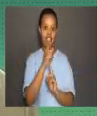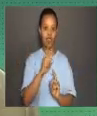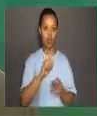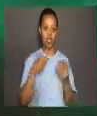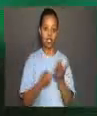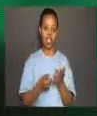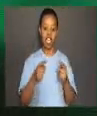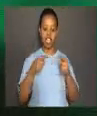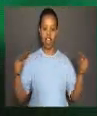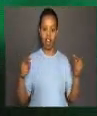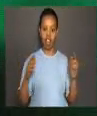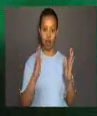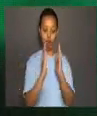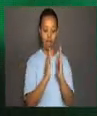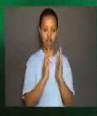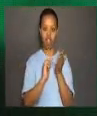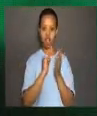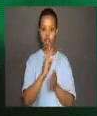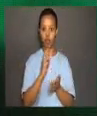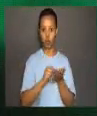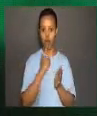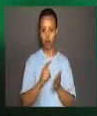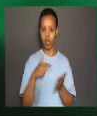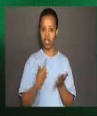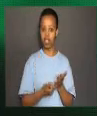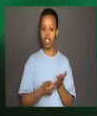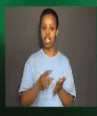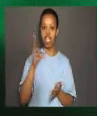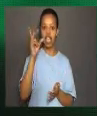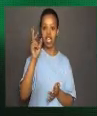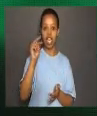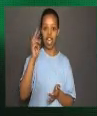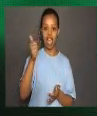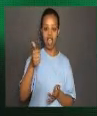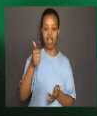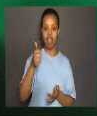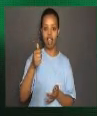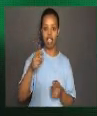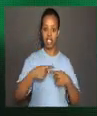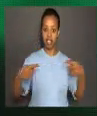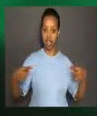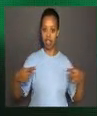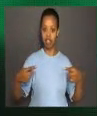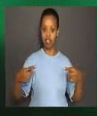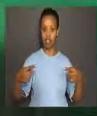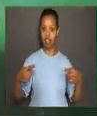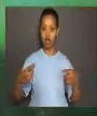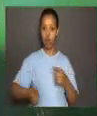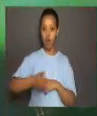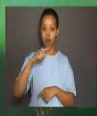antiparallel. The basic unit of a DNA strand is a